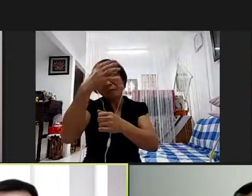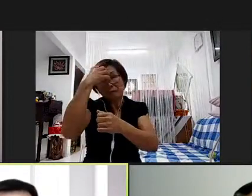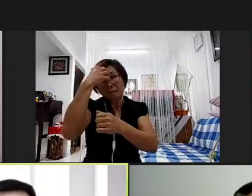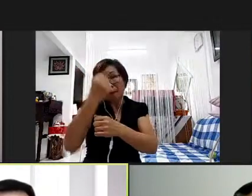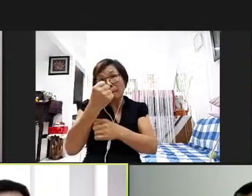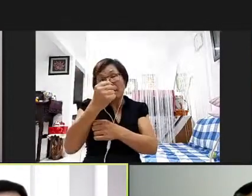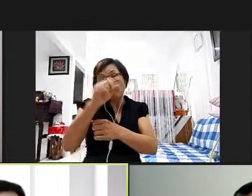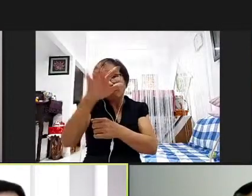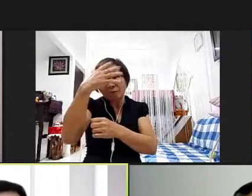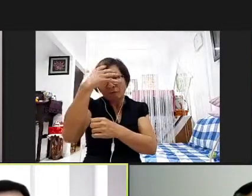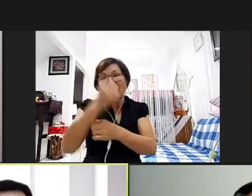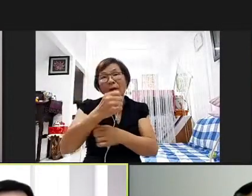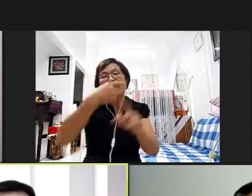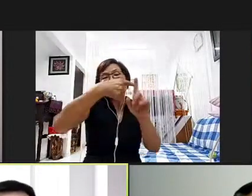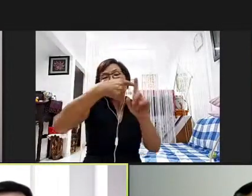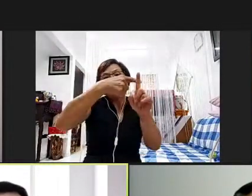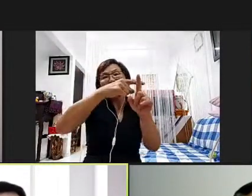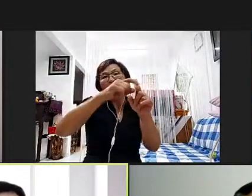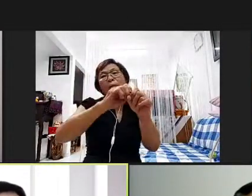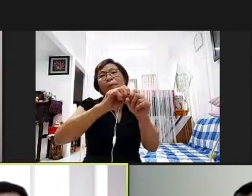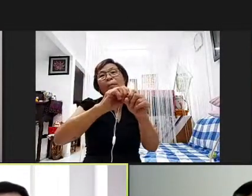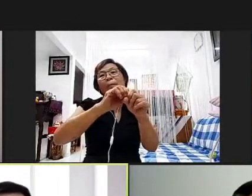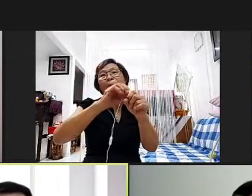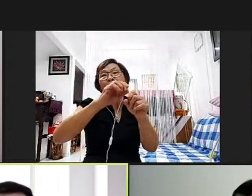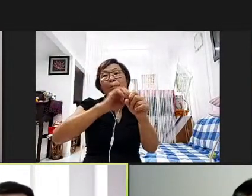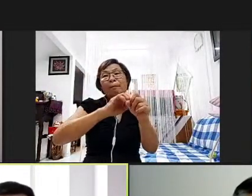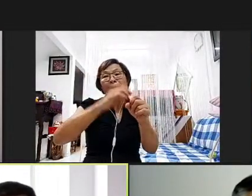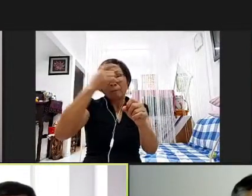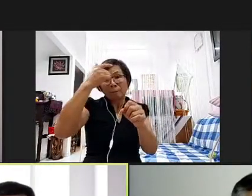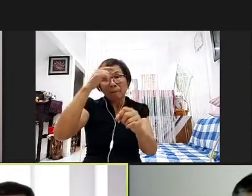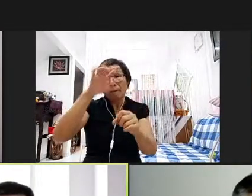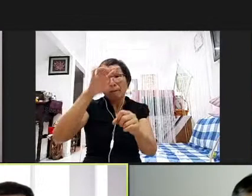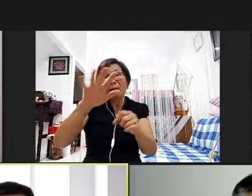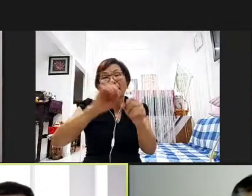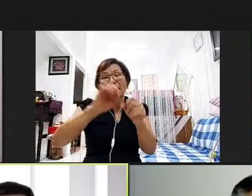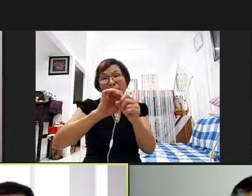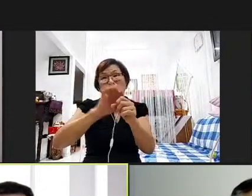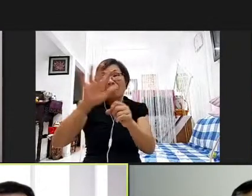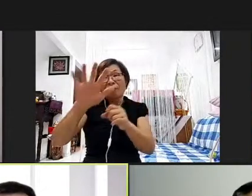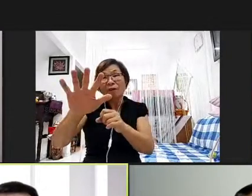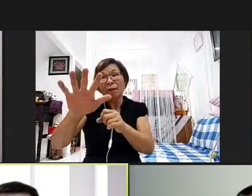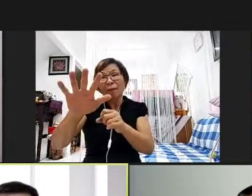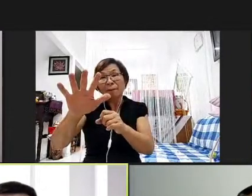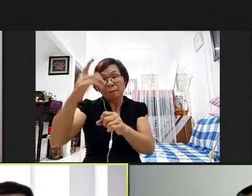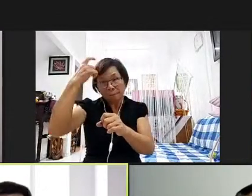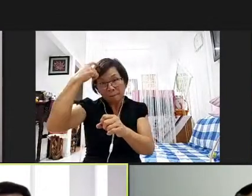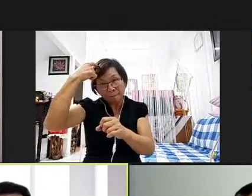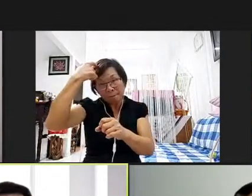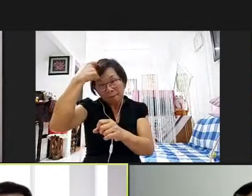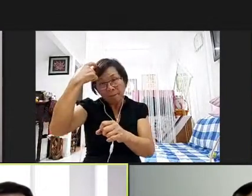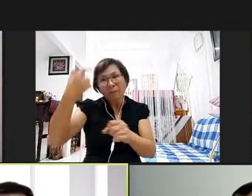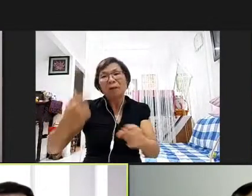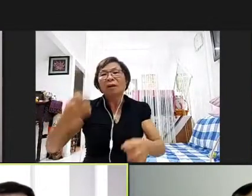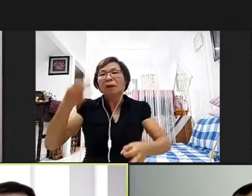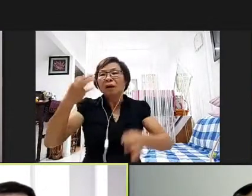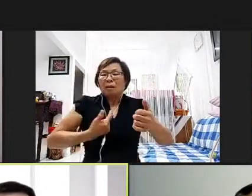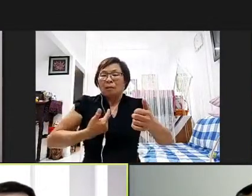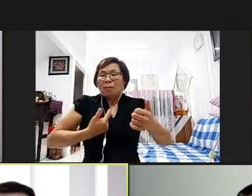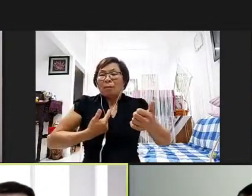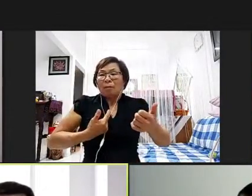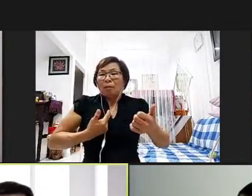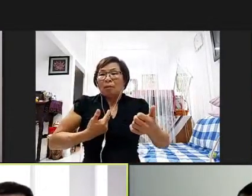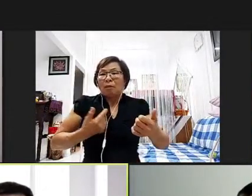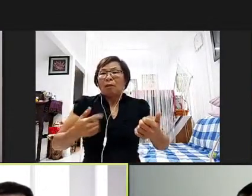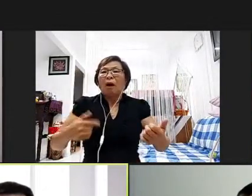5 positive coping statements are: I'm not alone. It could have been worse. What can